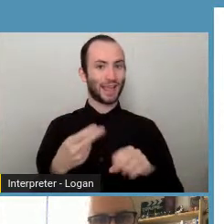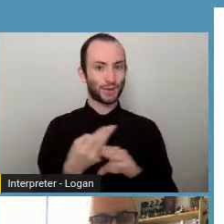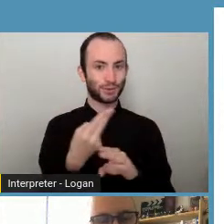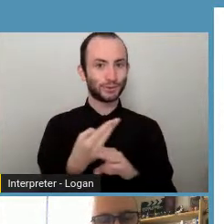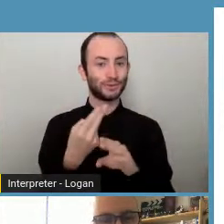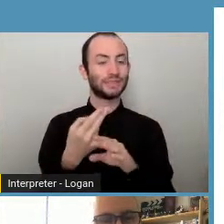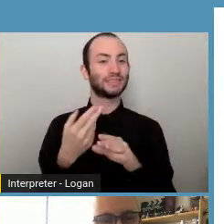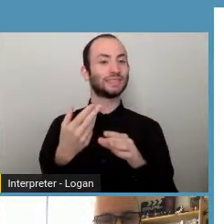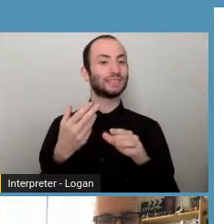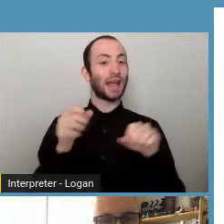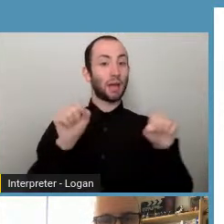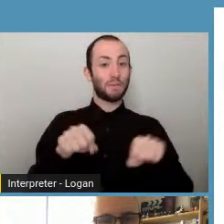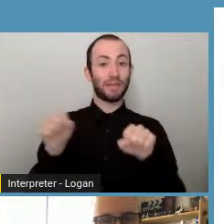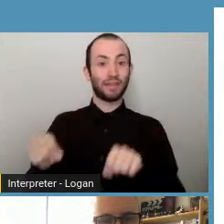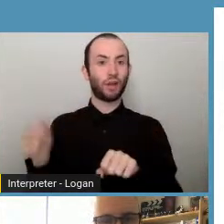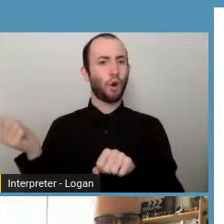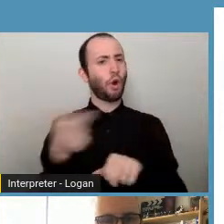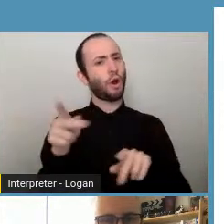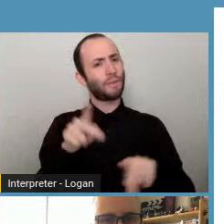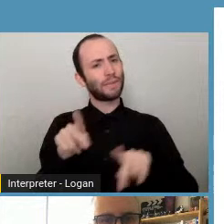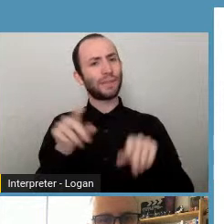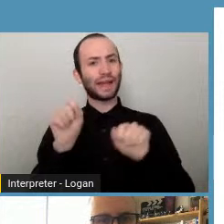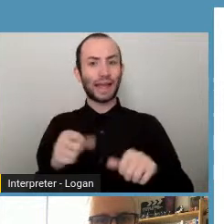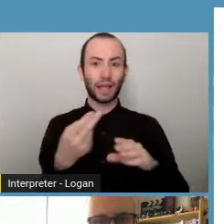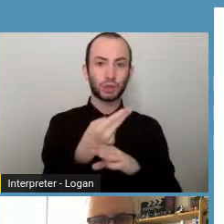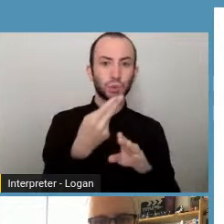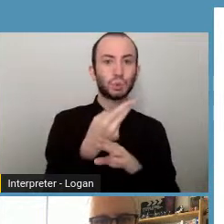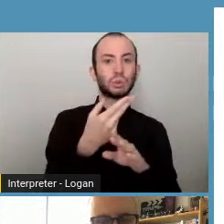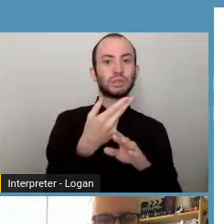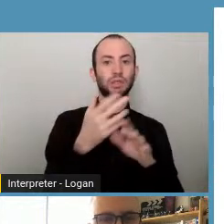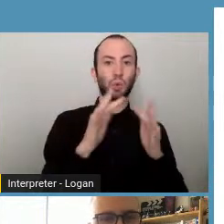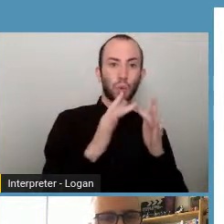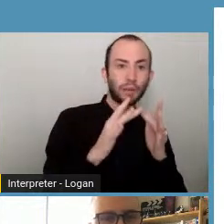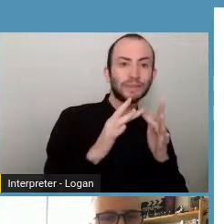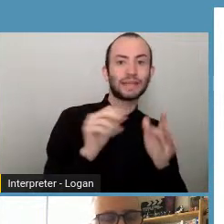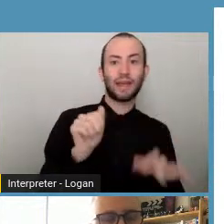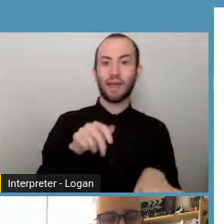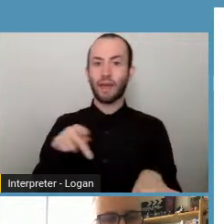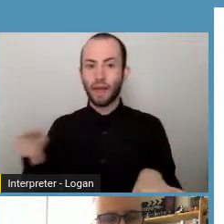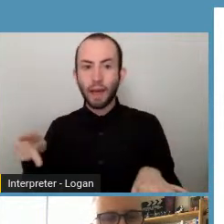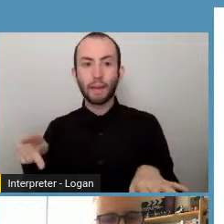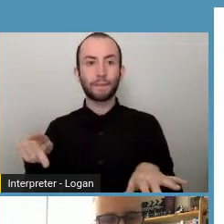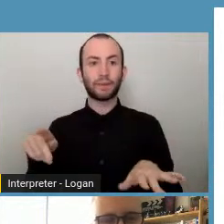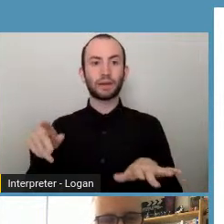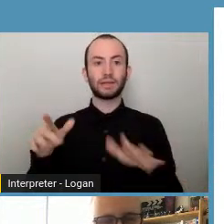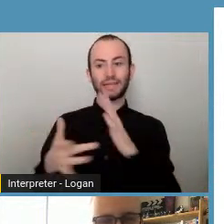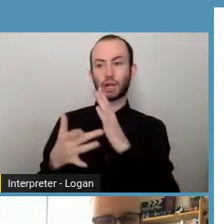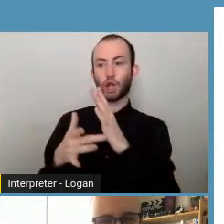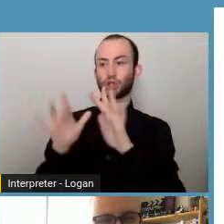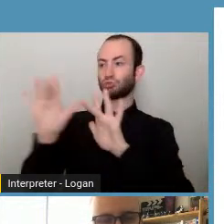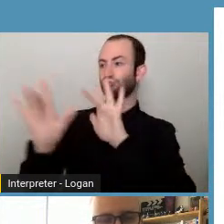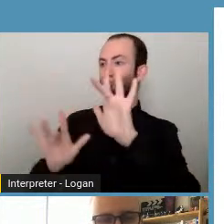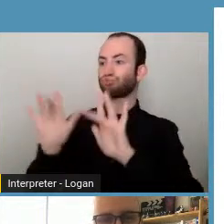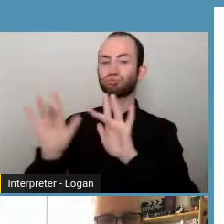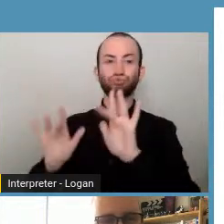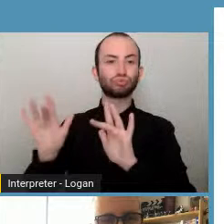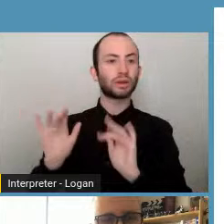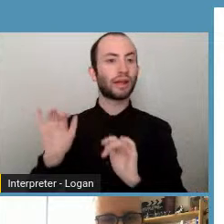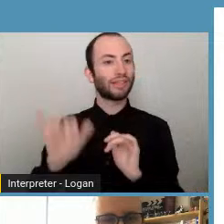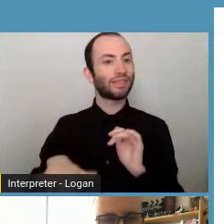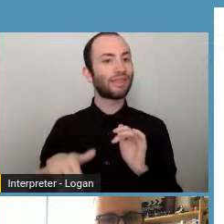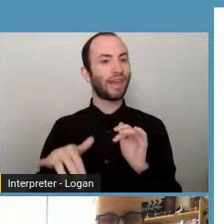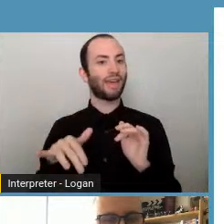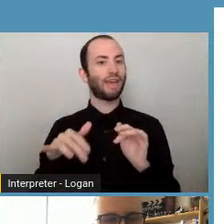of all people to use a website, an app, digital interactive, a kiosk, any digital product, with or